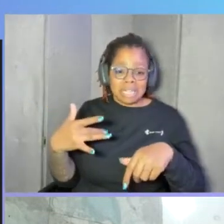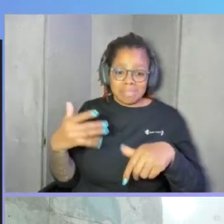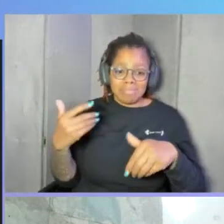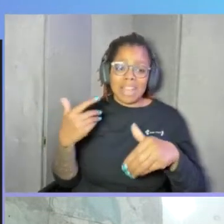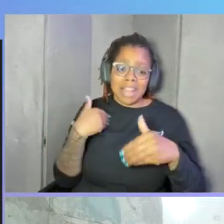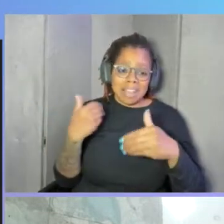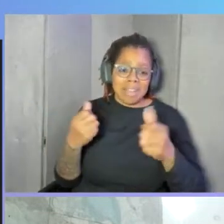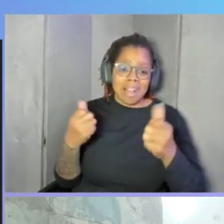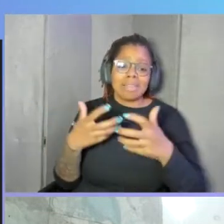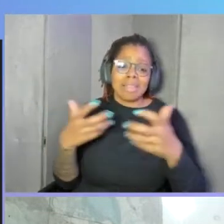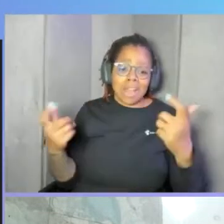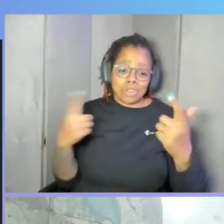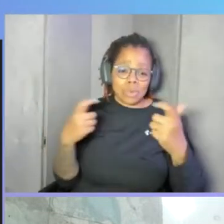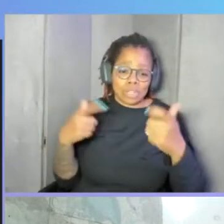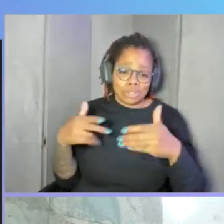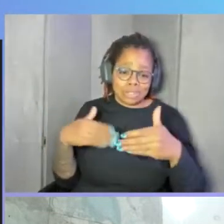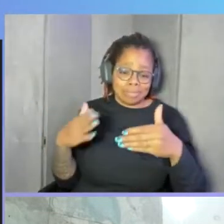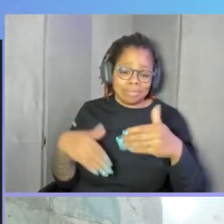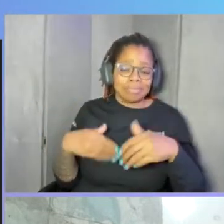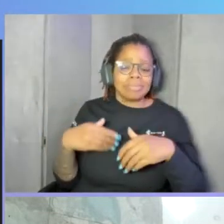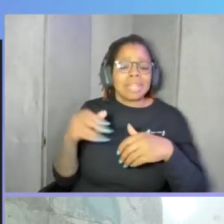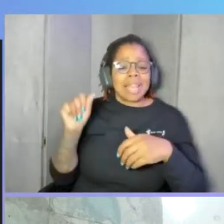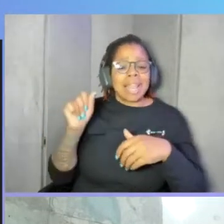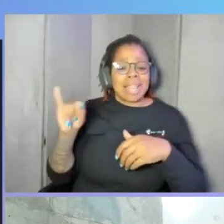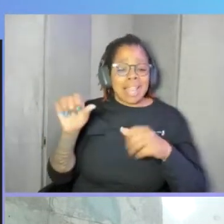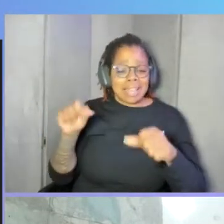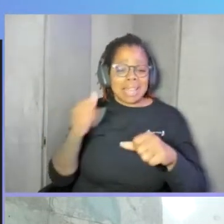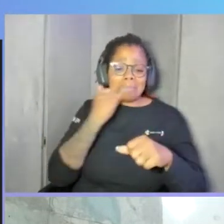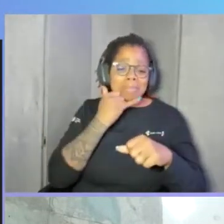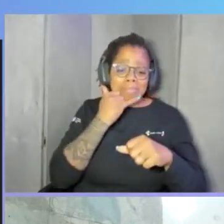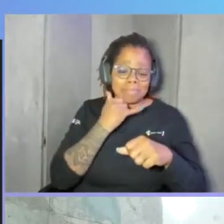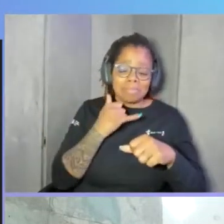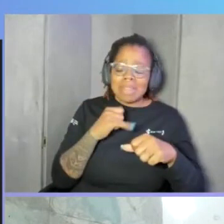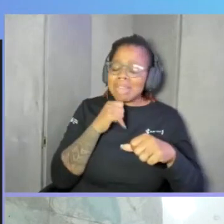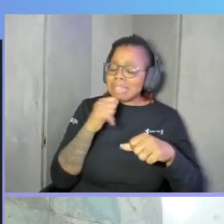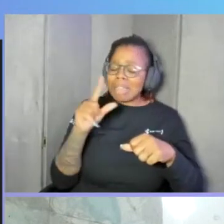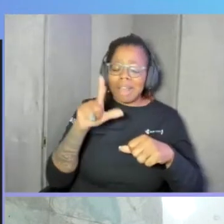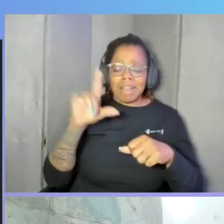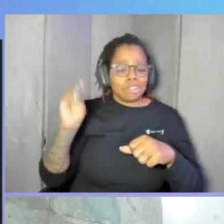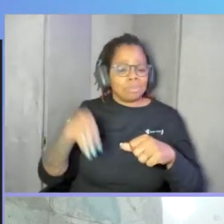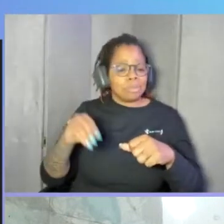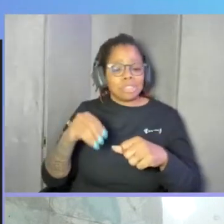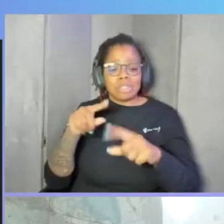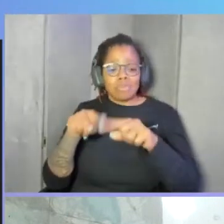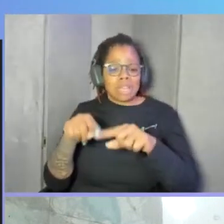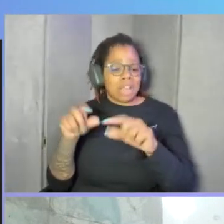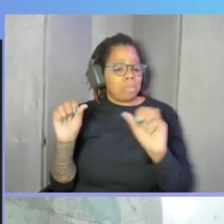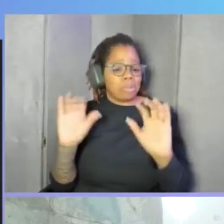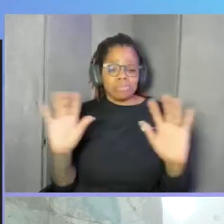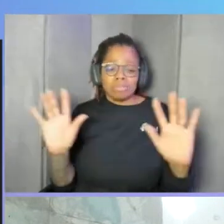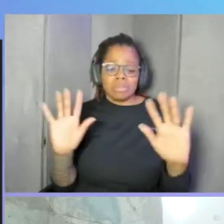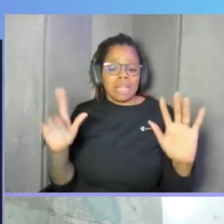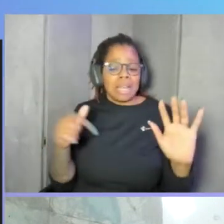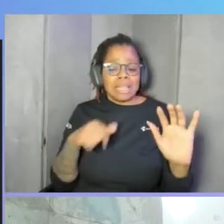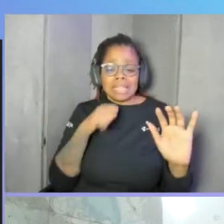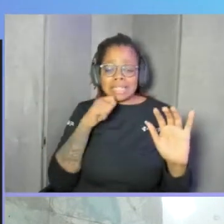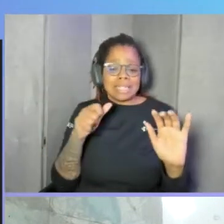few questions. AI makes mistakes, okay? It is not 100% reliable. This is not Star Trek